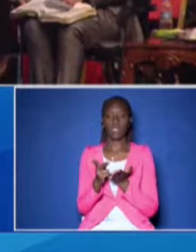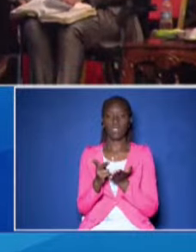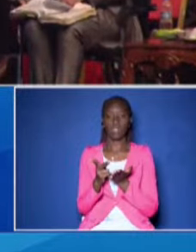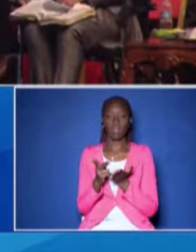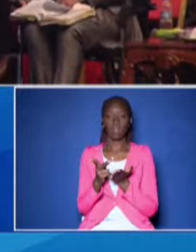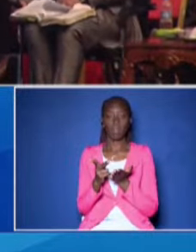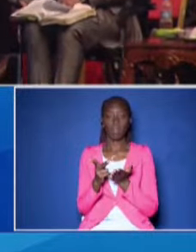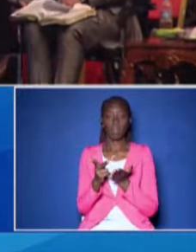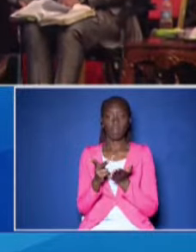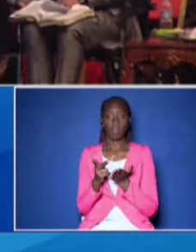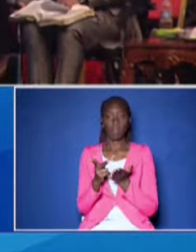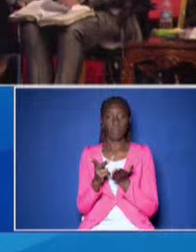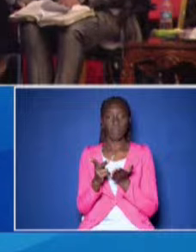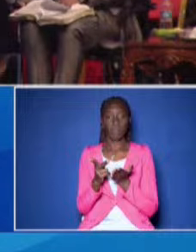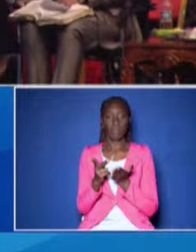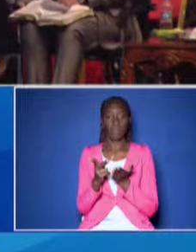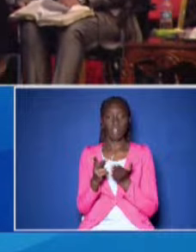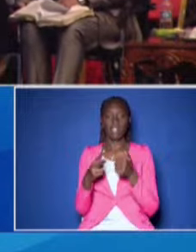times